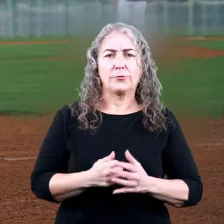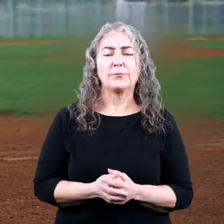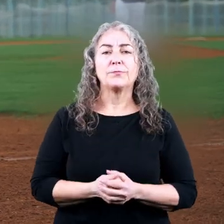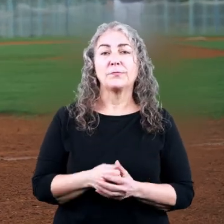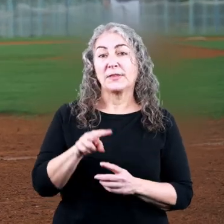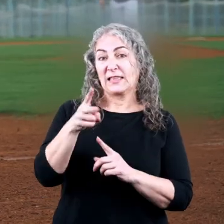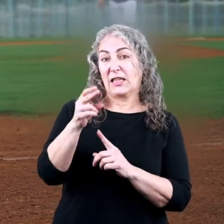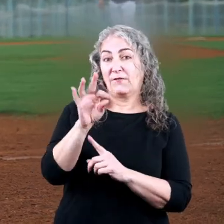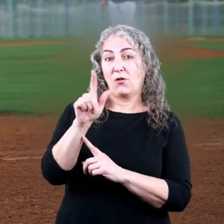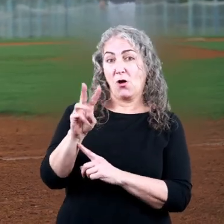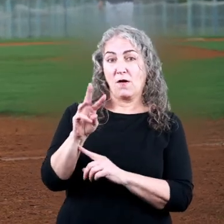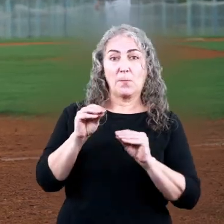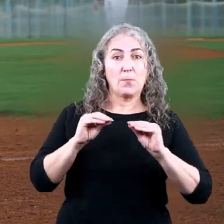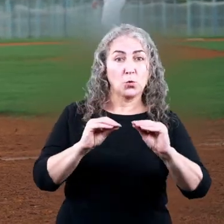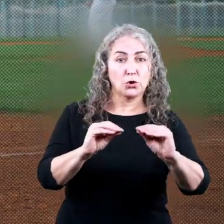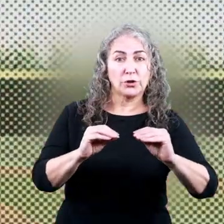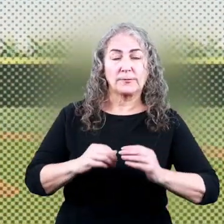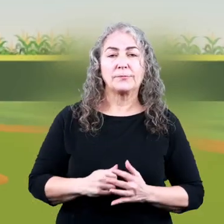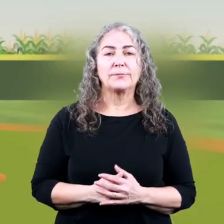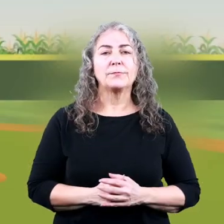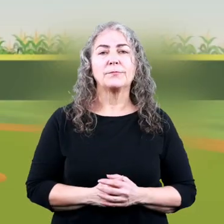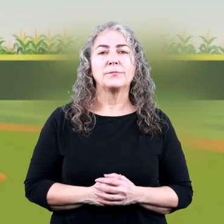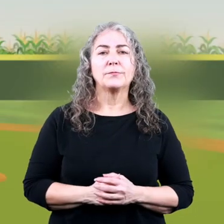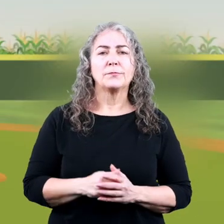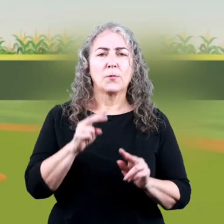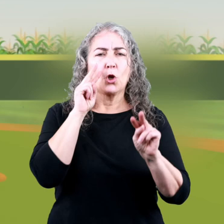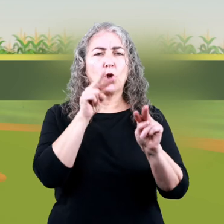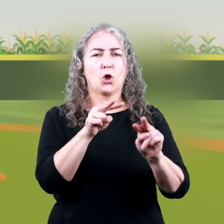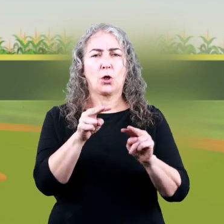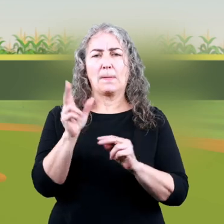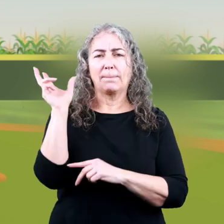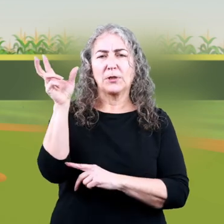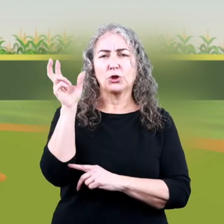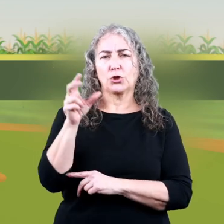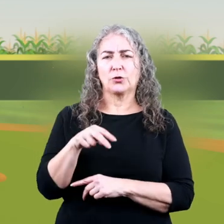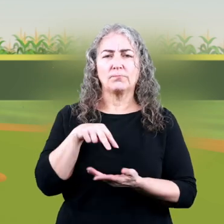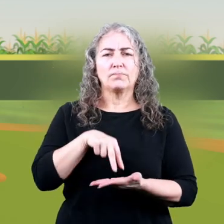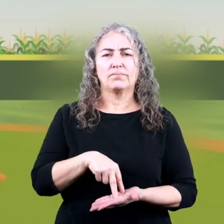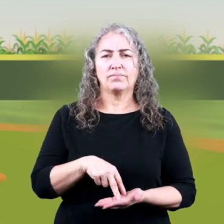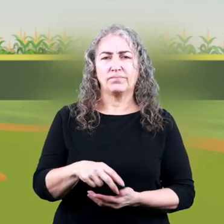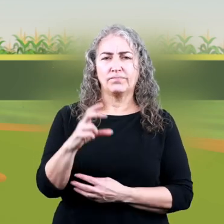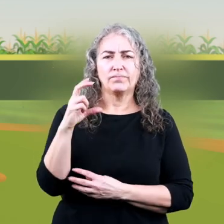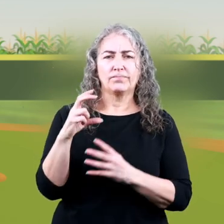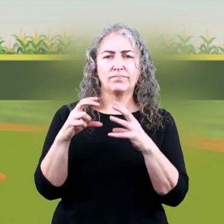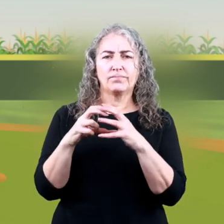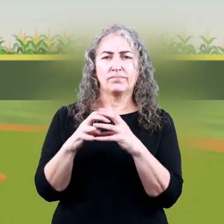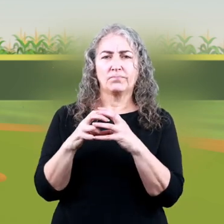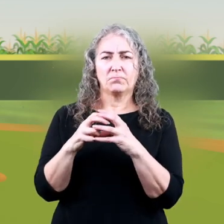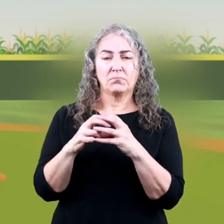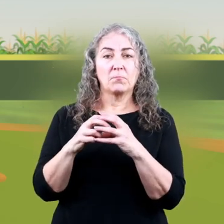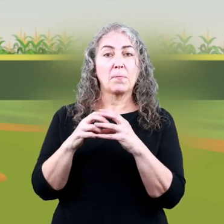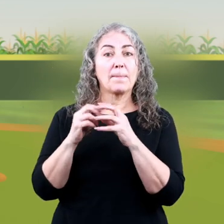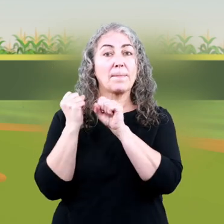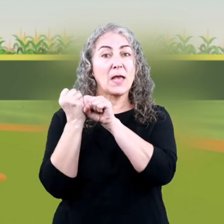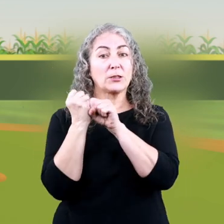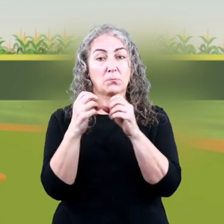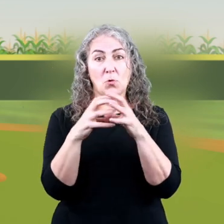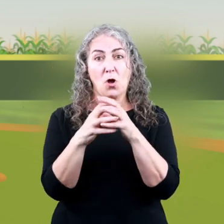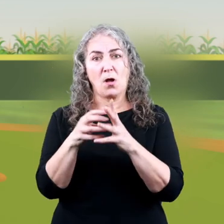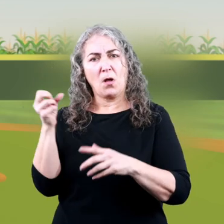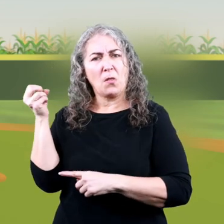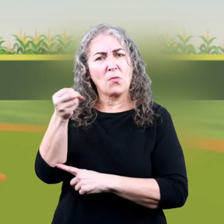together in Newton's second law of motion. Take a look at this baseball pitcher. He can throw a baseball